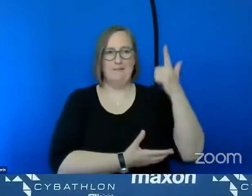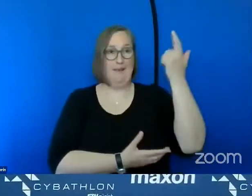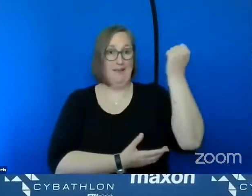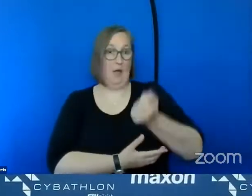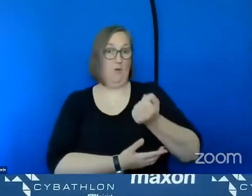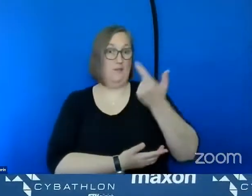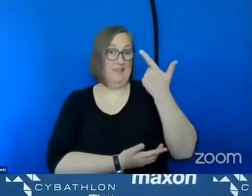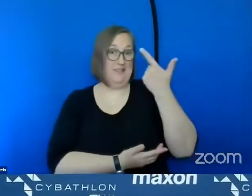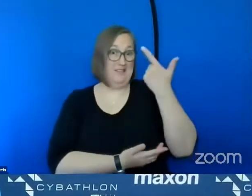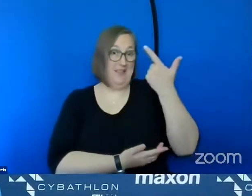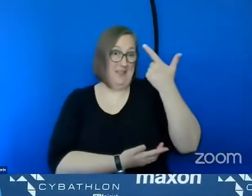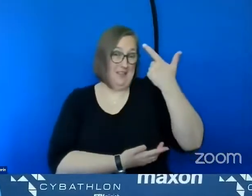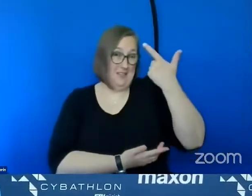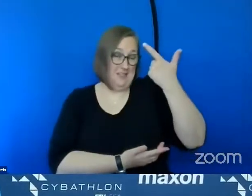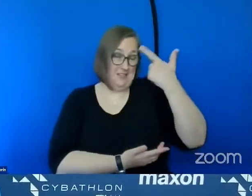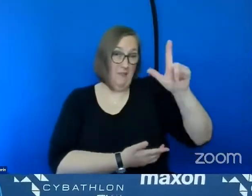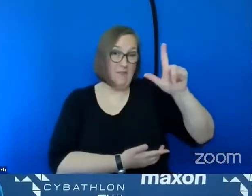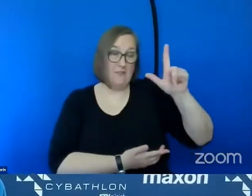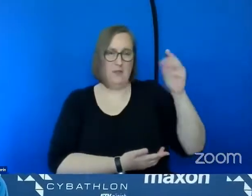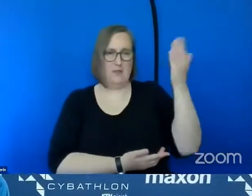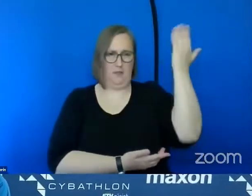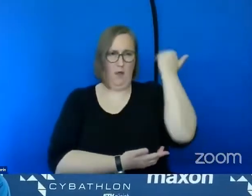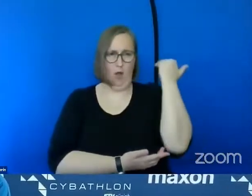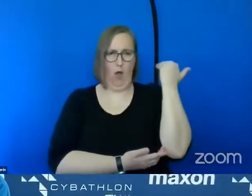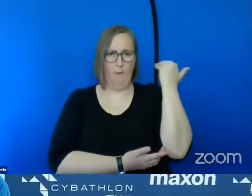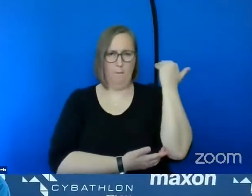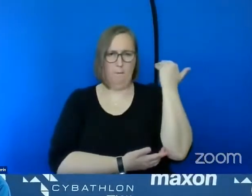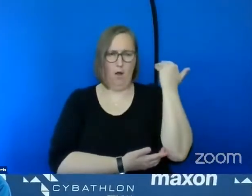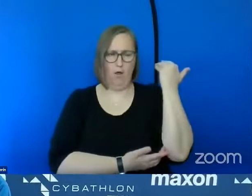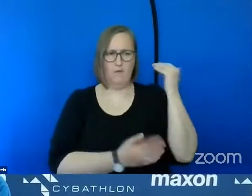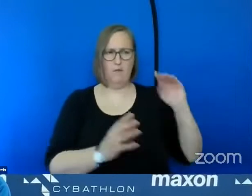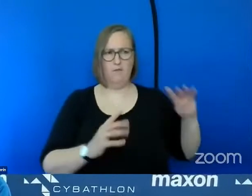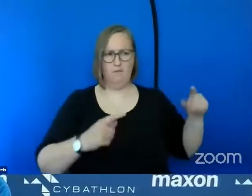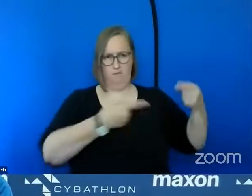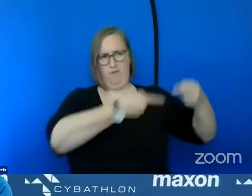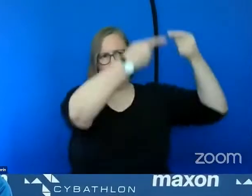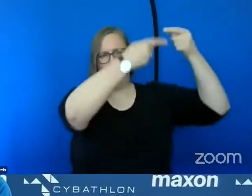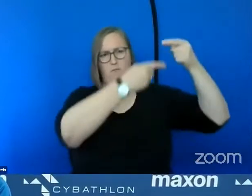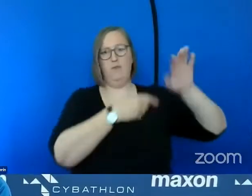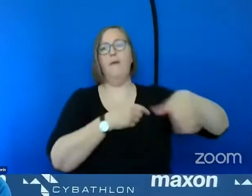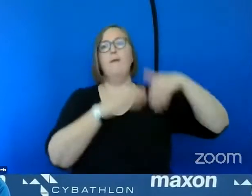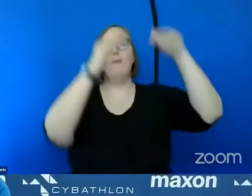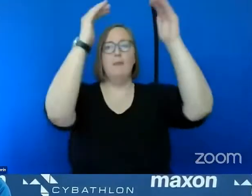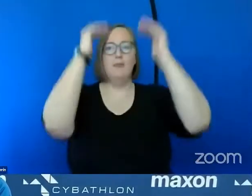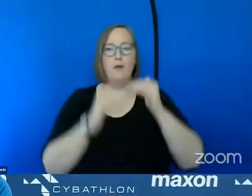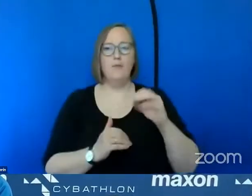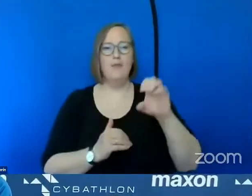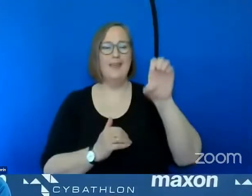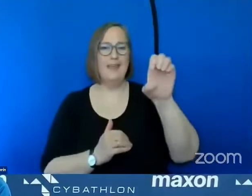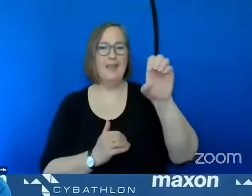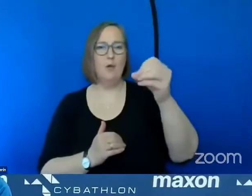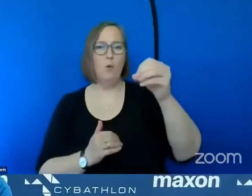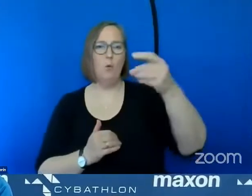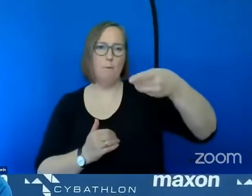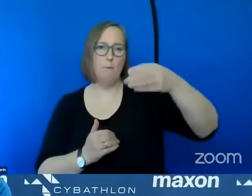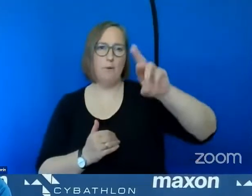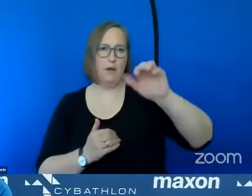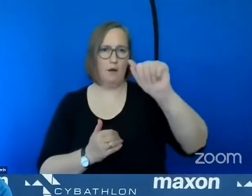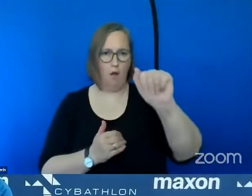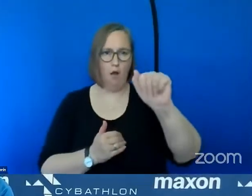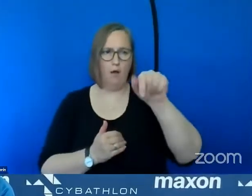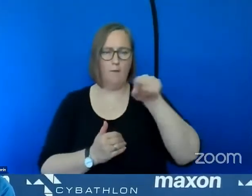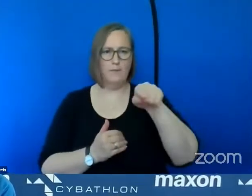and there is Magnus Nischke, who's placed twice third in our 2 global editions to